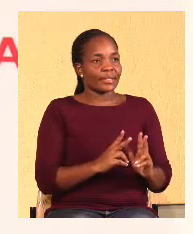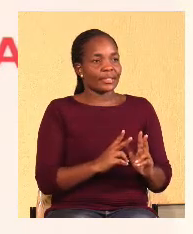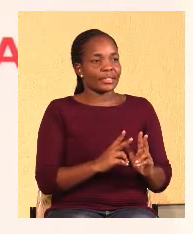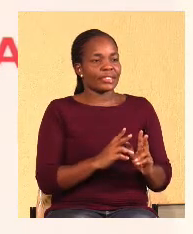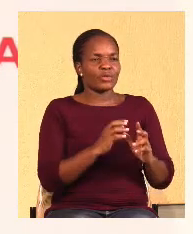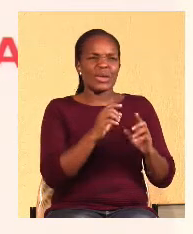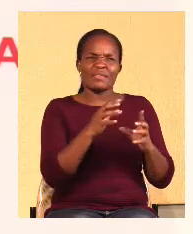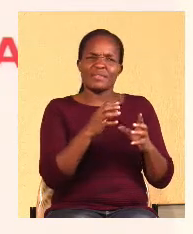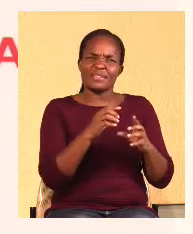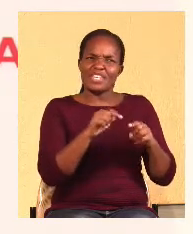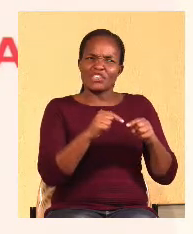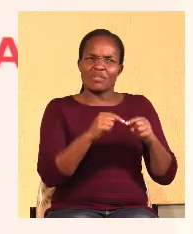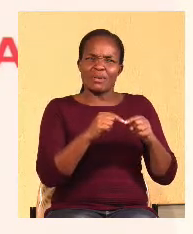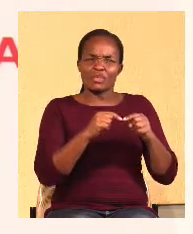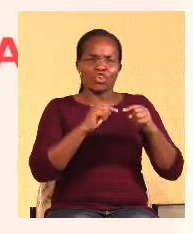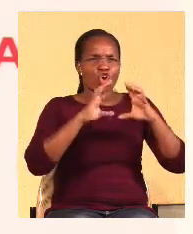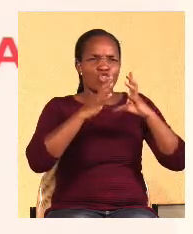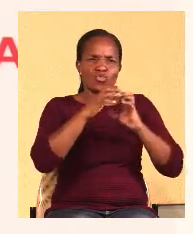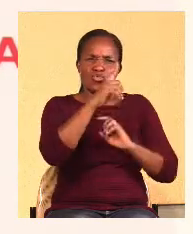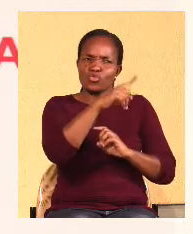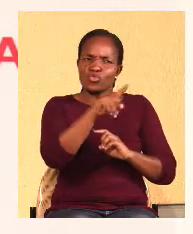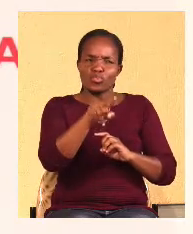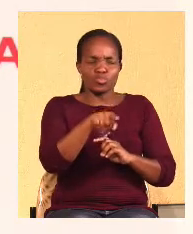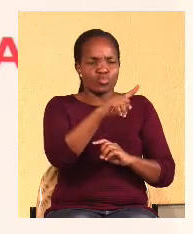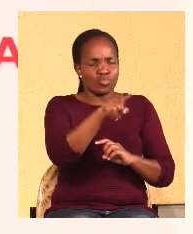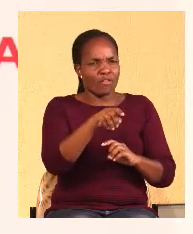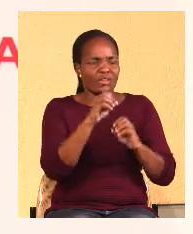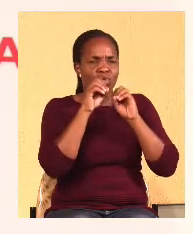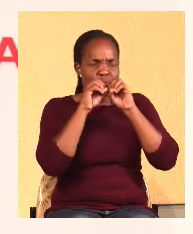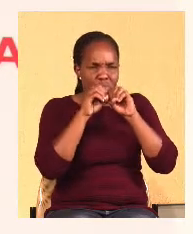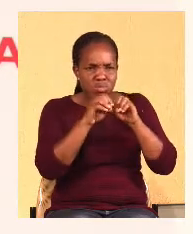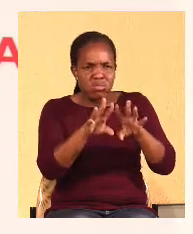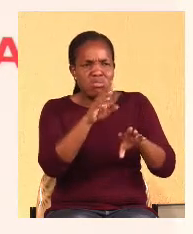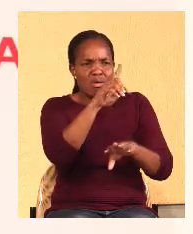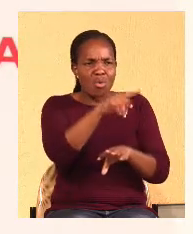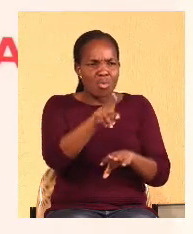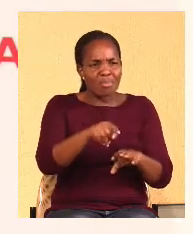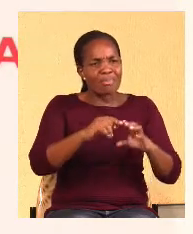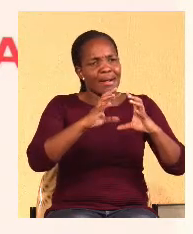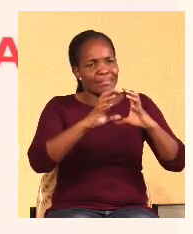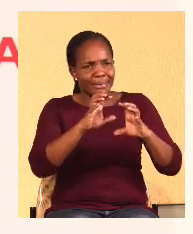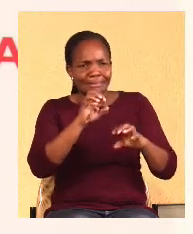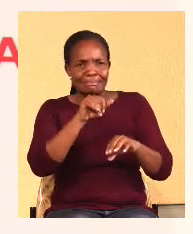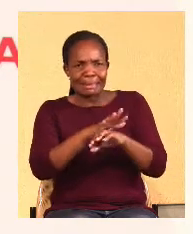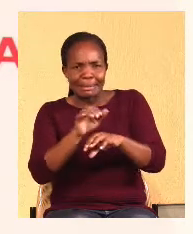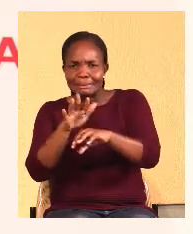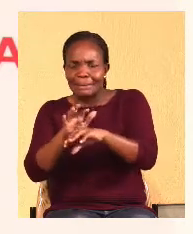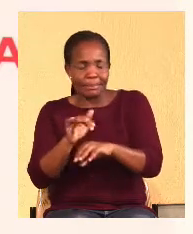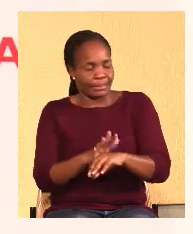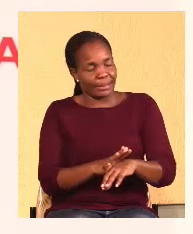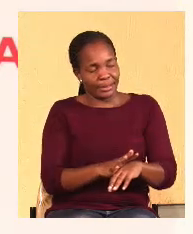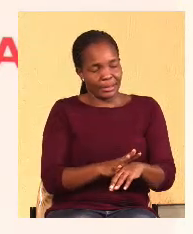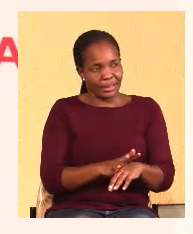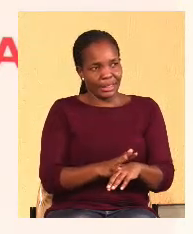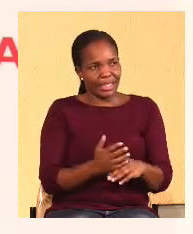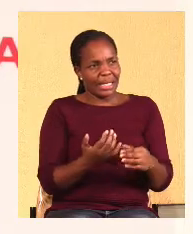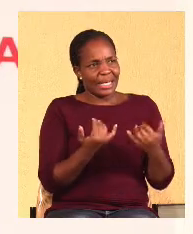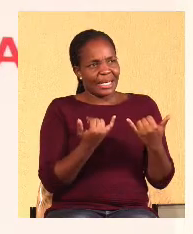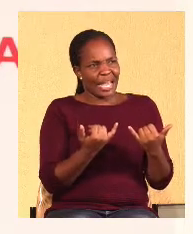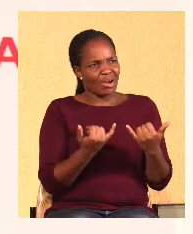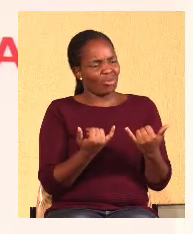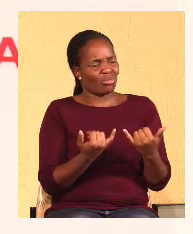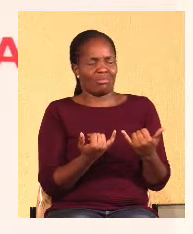news and misinformation. So my question is, how is this going to be policed, so